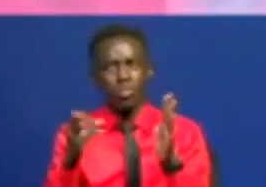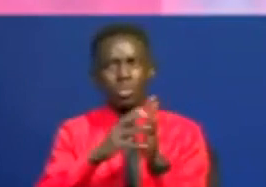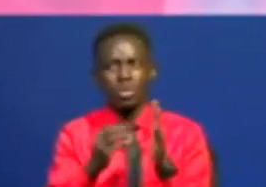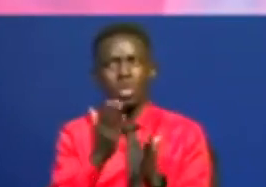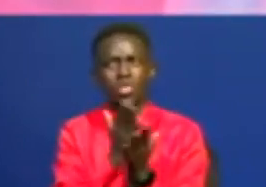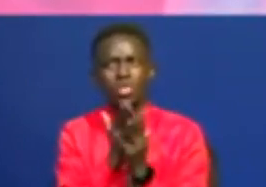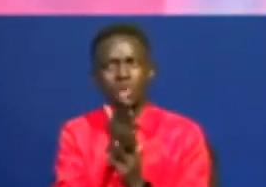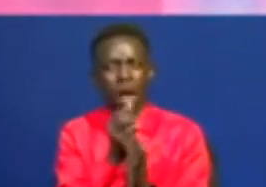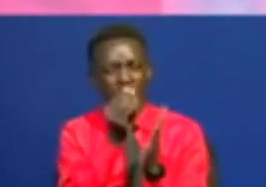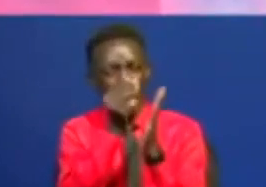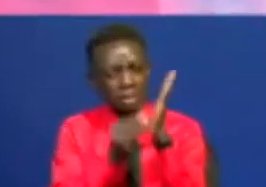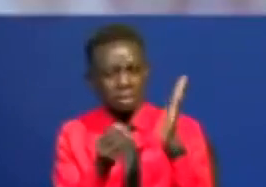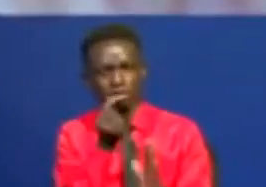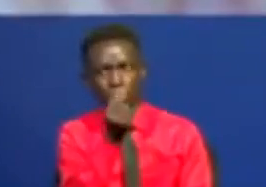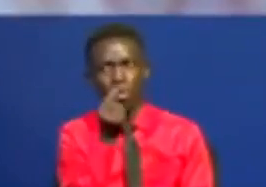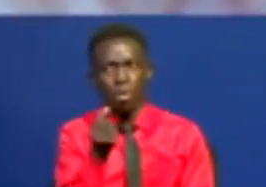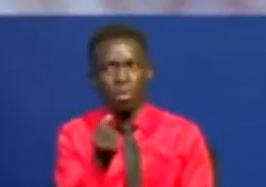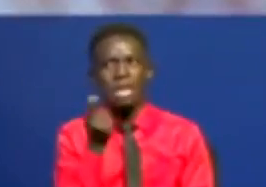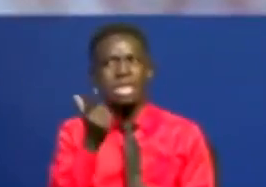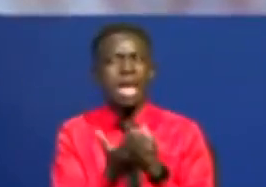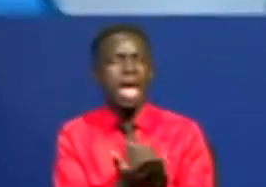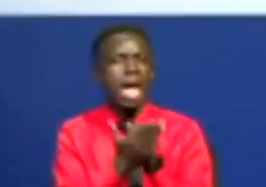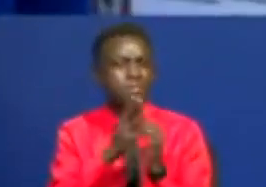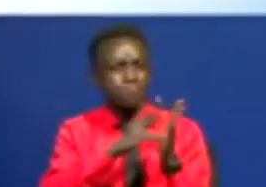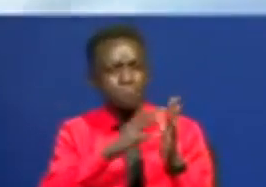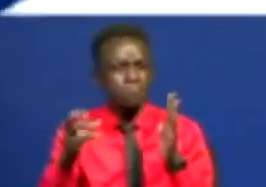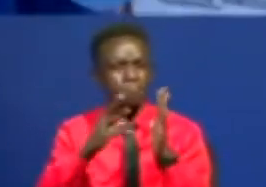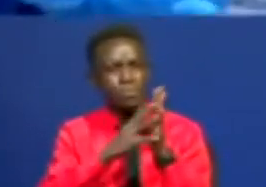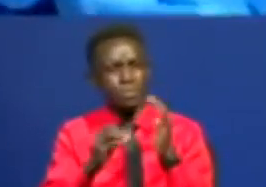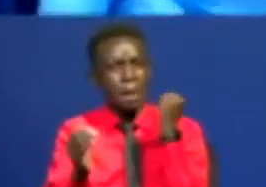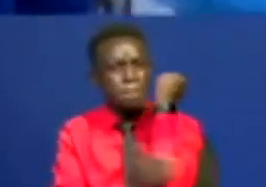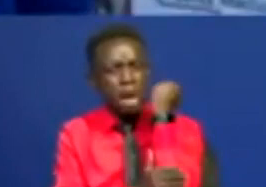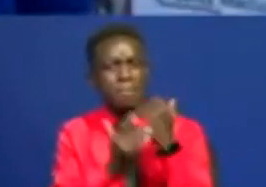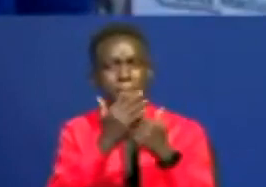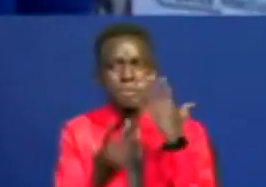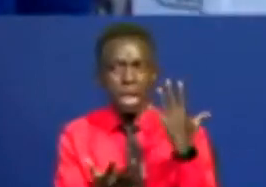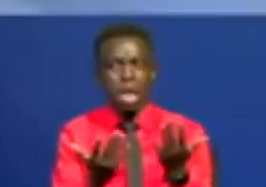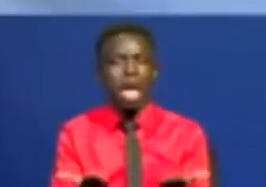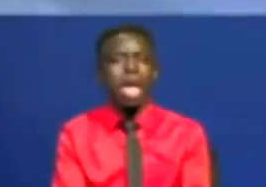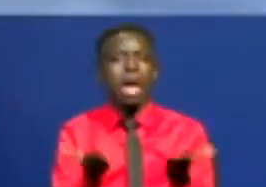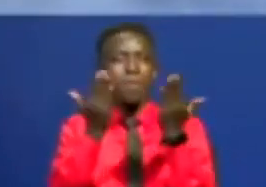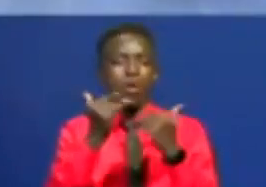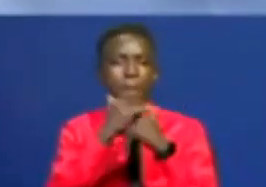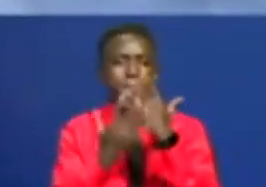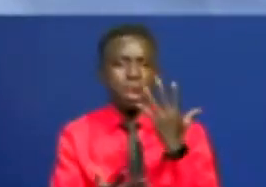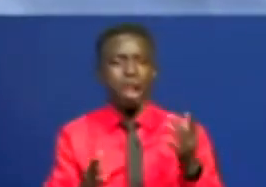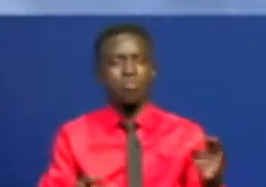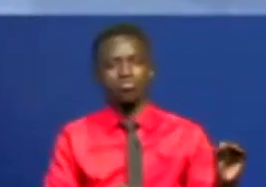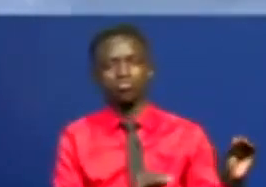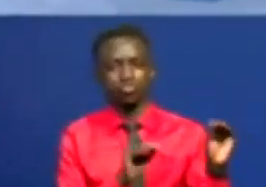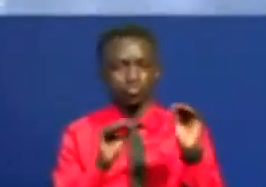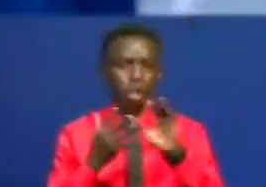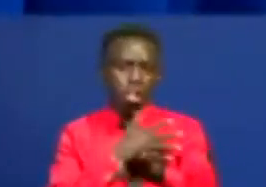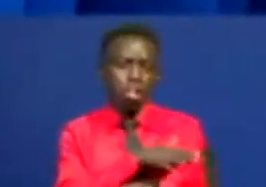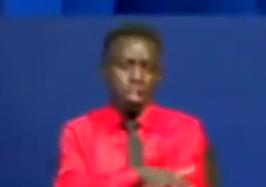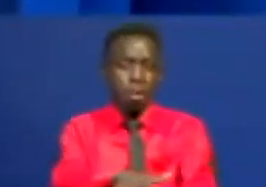skin and is common in removing toxins and improving blood circulation. Dry cupping does not